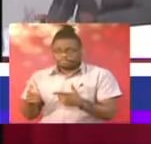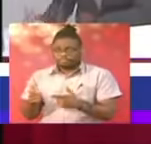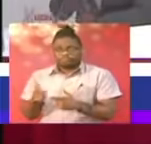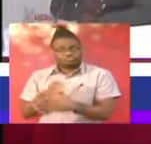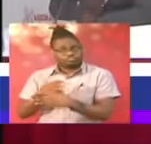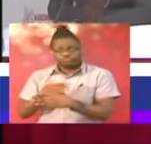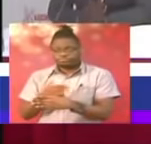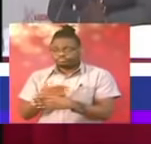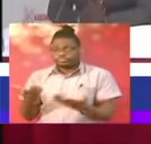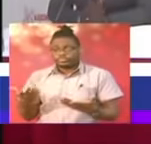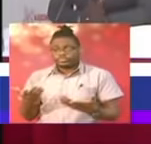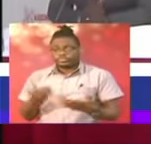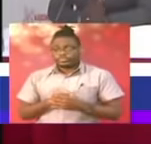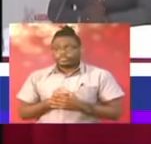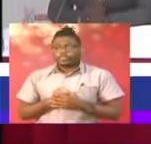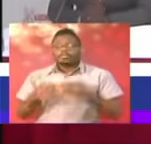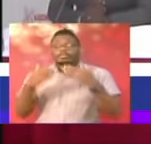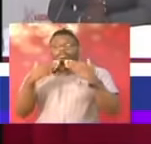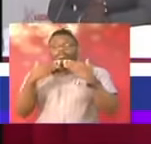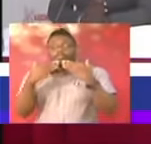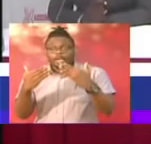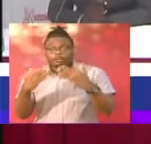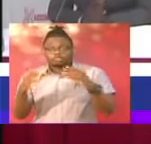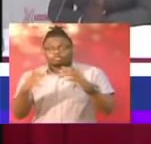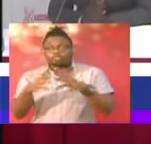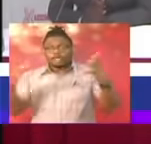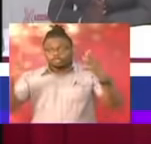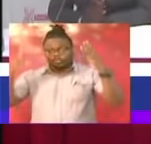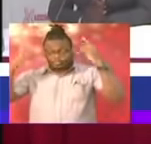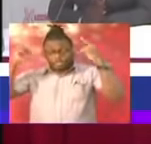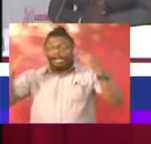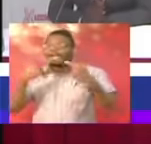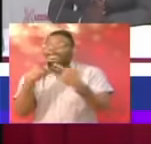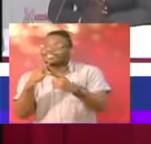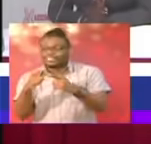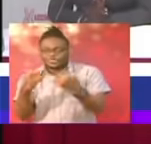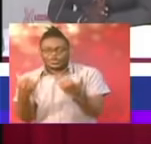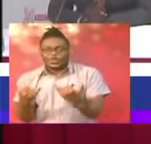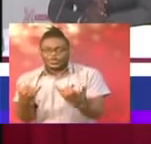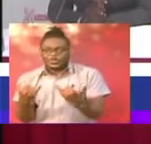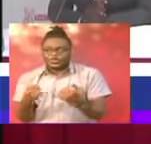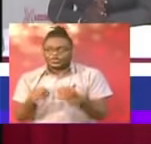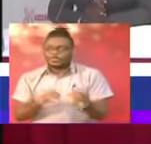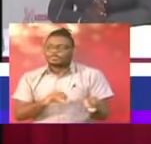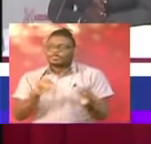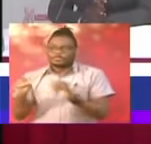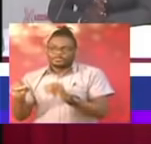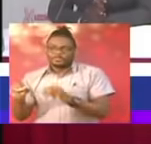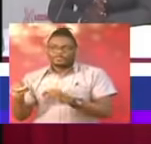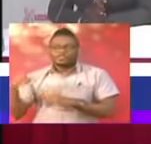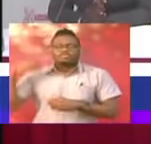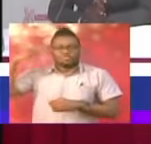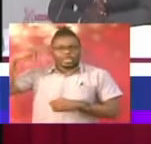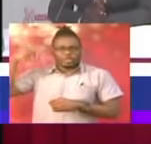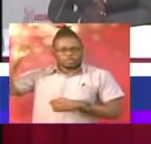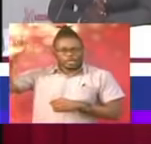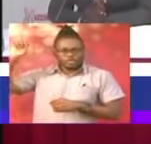Thank you very much, Dr. Hines. We now move to Radio Tamron. Radio Tamron, we are ready for your two